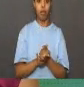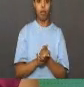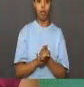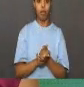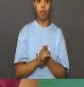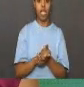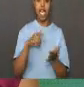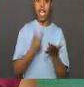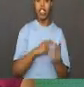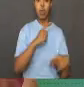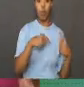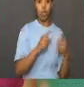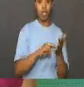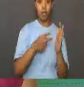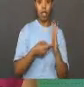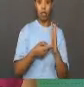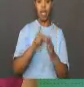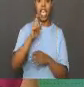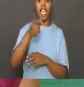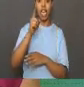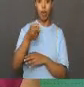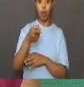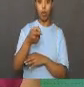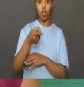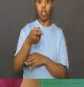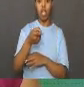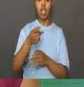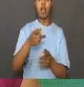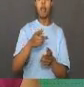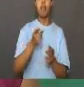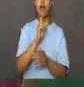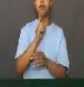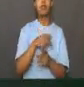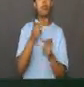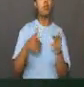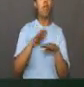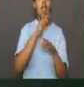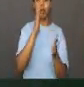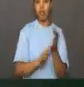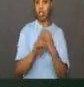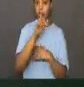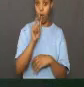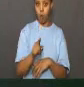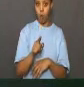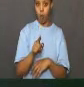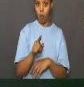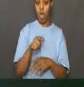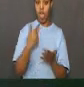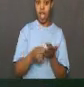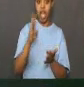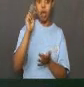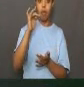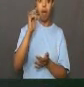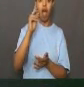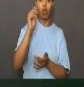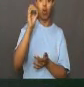the process of glycolysis take place? Is it in the